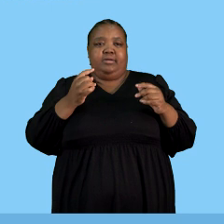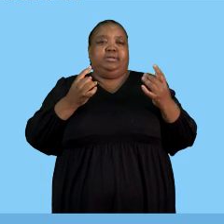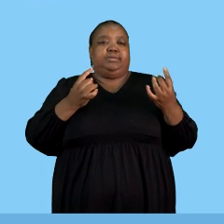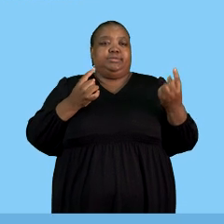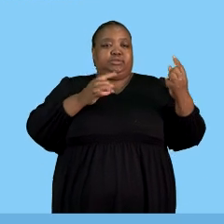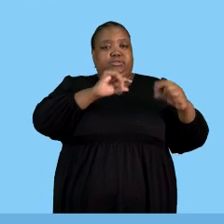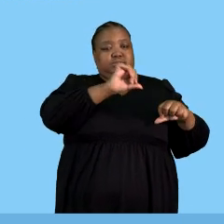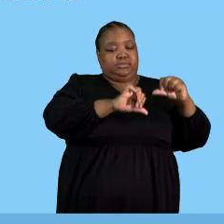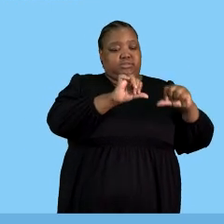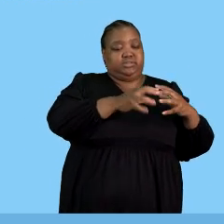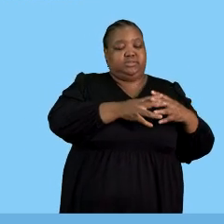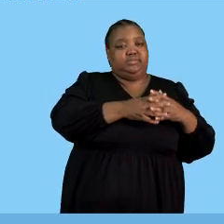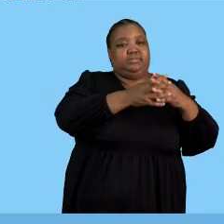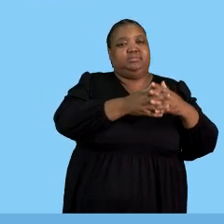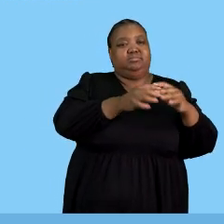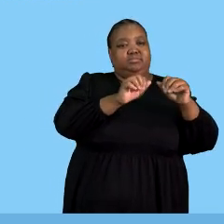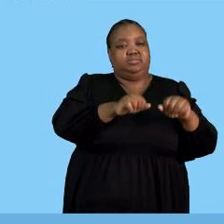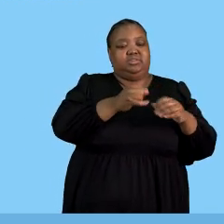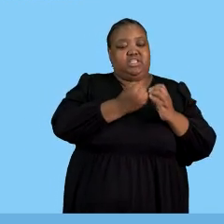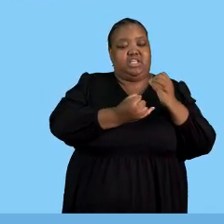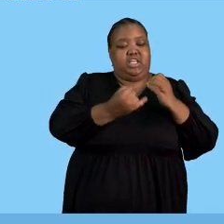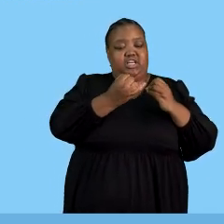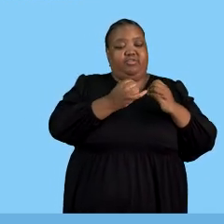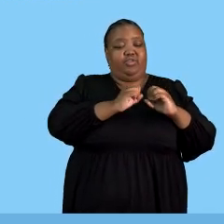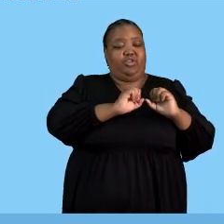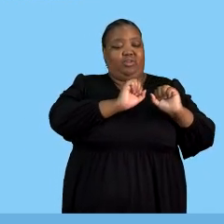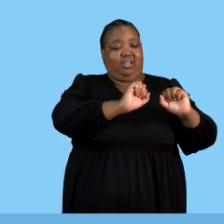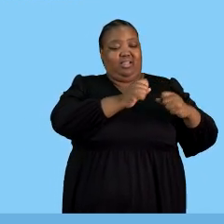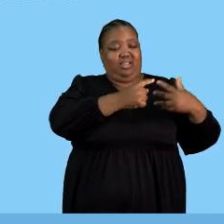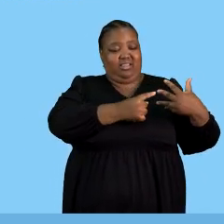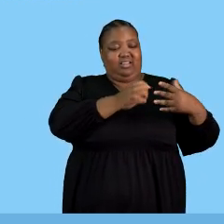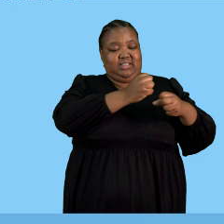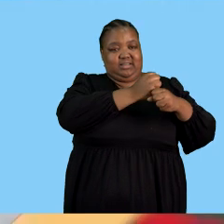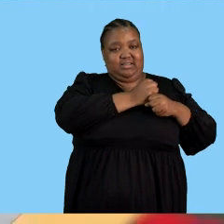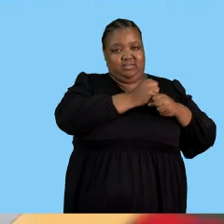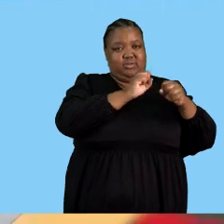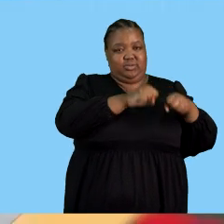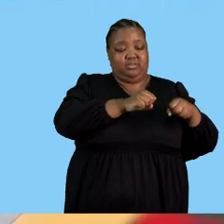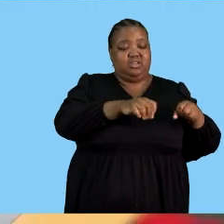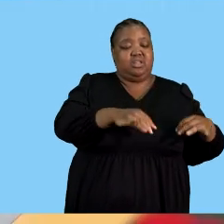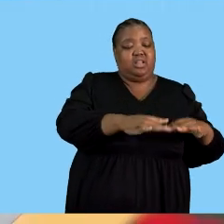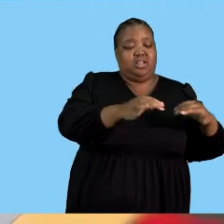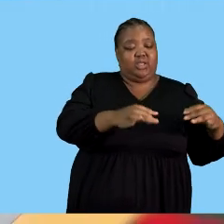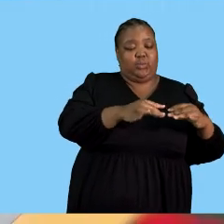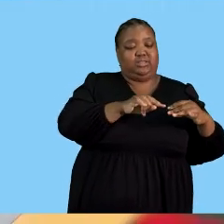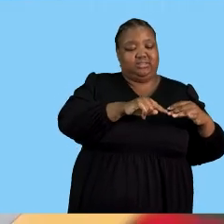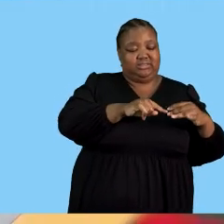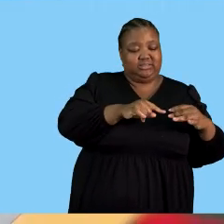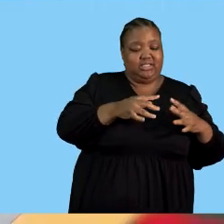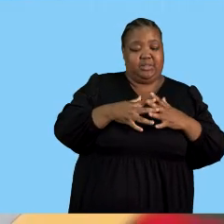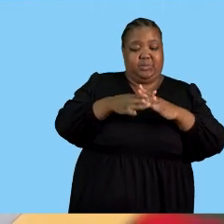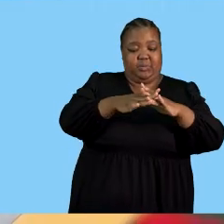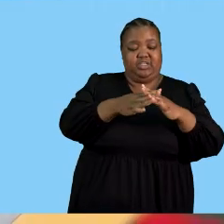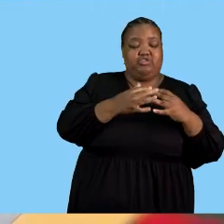one, each substance in a mixture keeps in its individual property, meaning that if a liquid is part of a mixture, it will